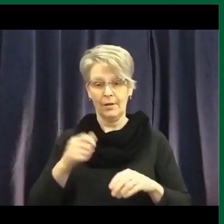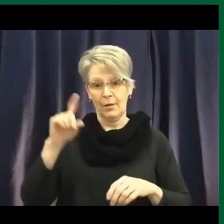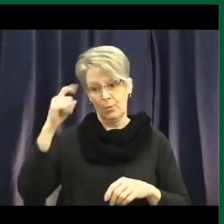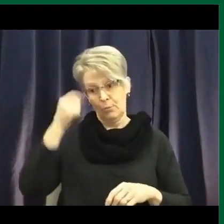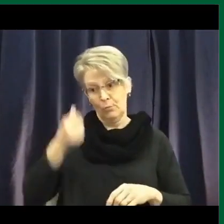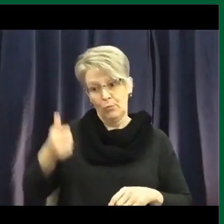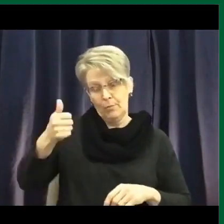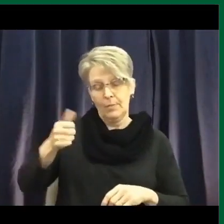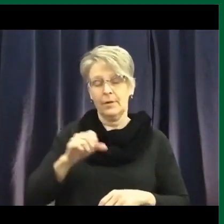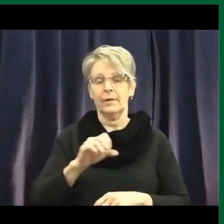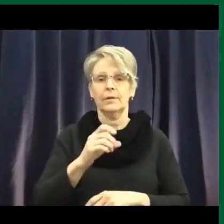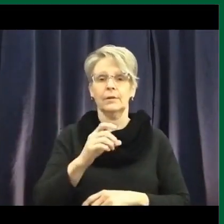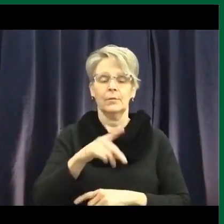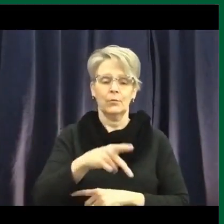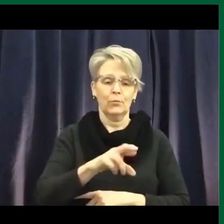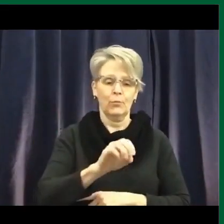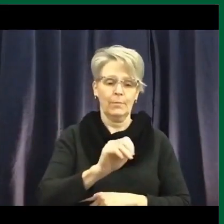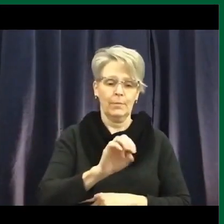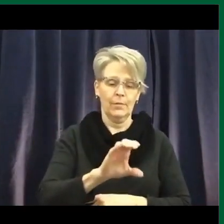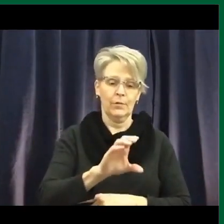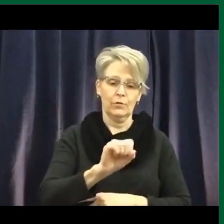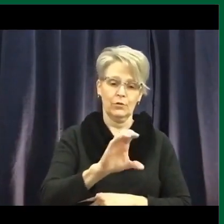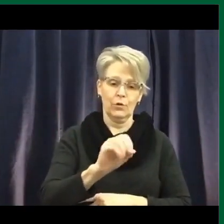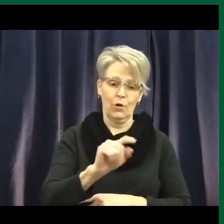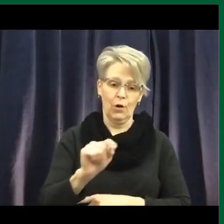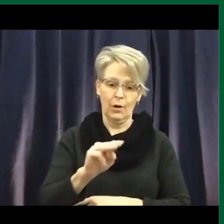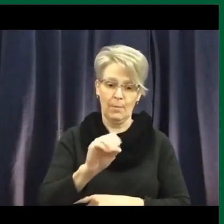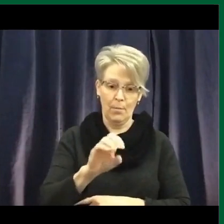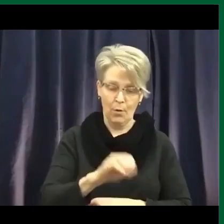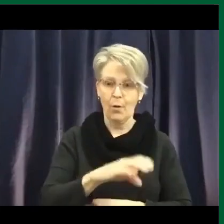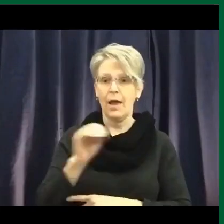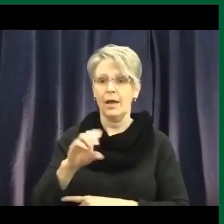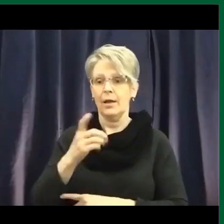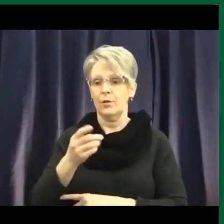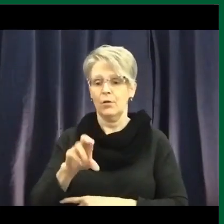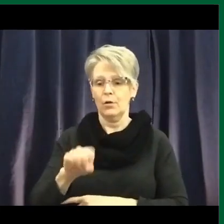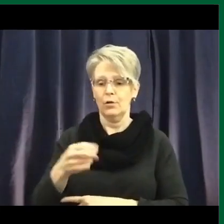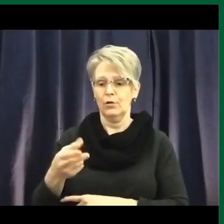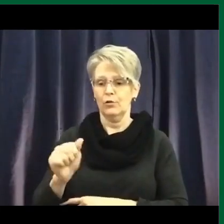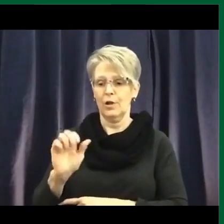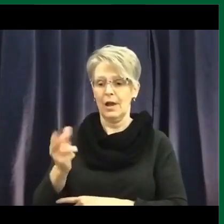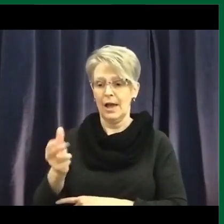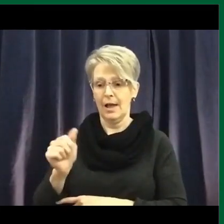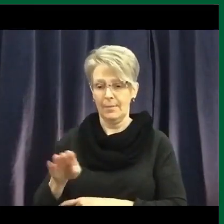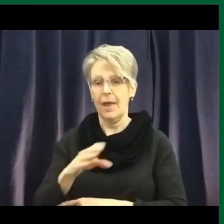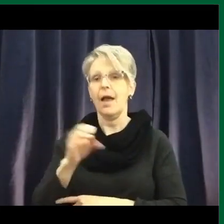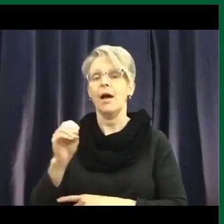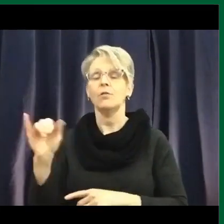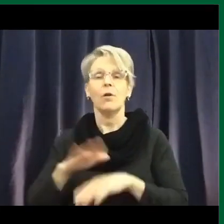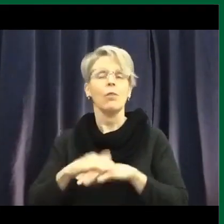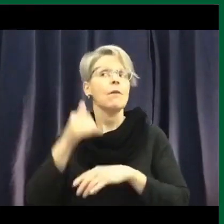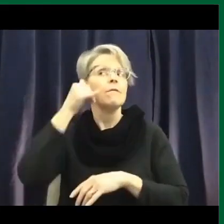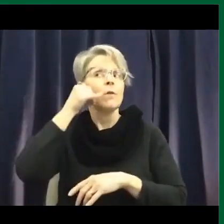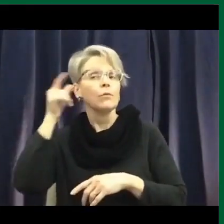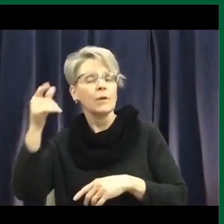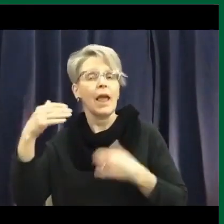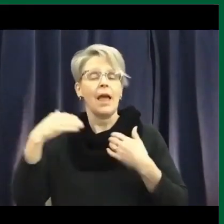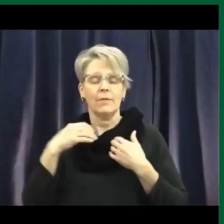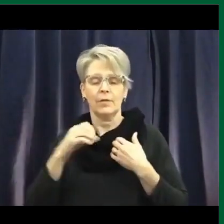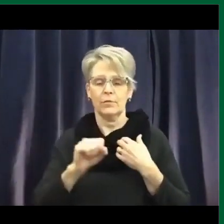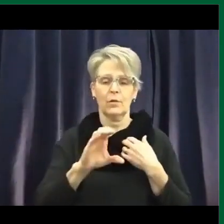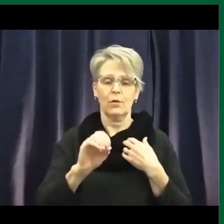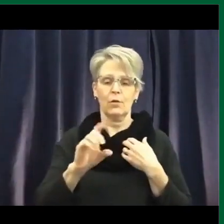Saqib Shahab. As well, joining us on the line is the CEO of the Saskatchewan Health Authority, Scott Livingston. Both Premier Moe and